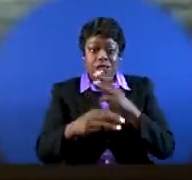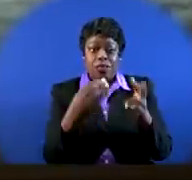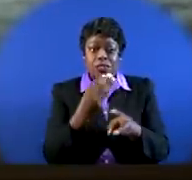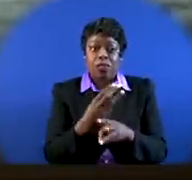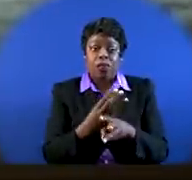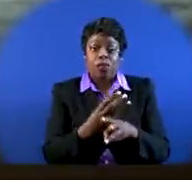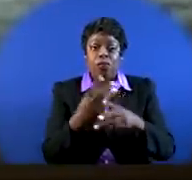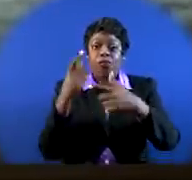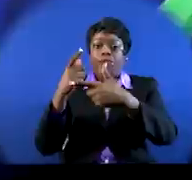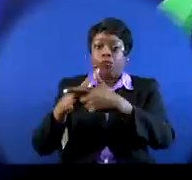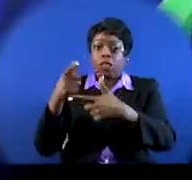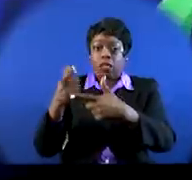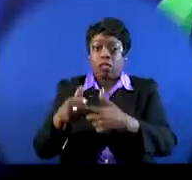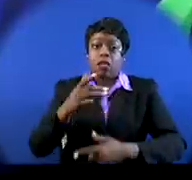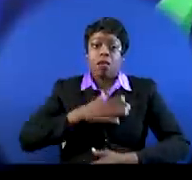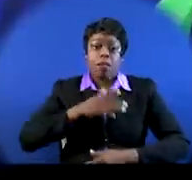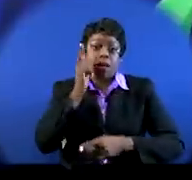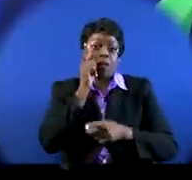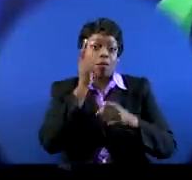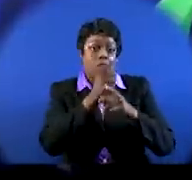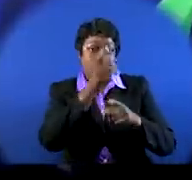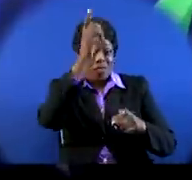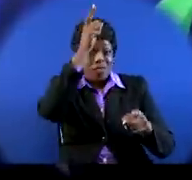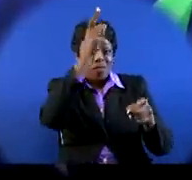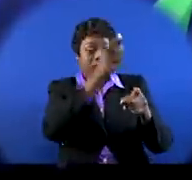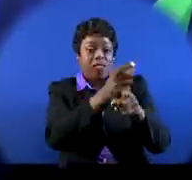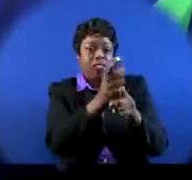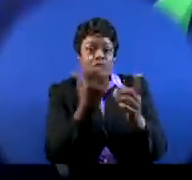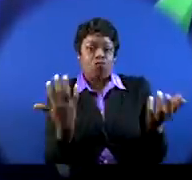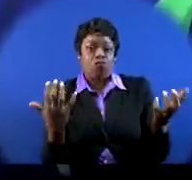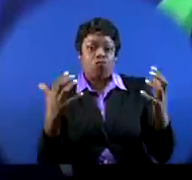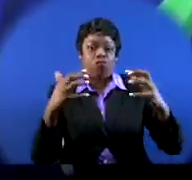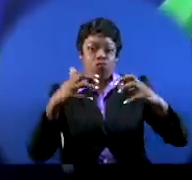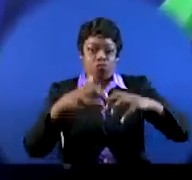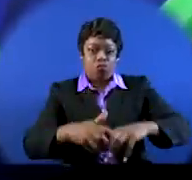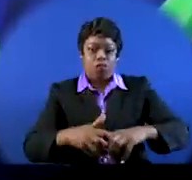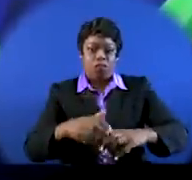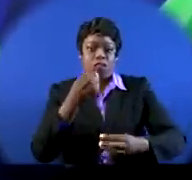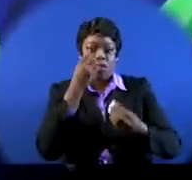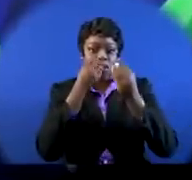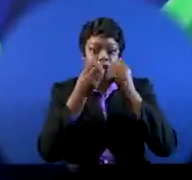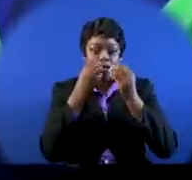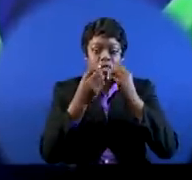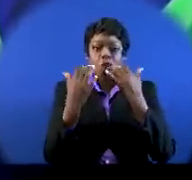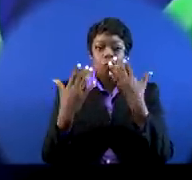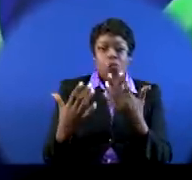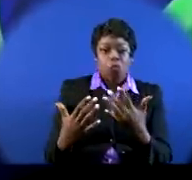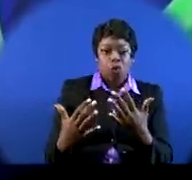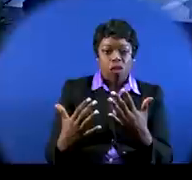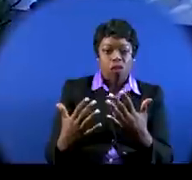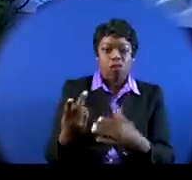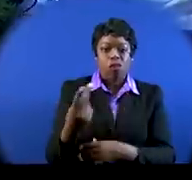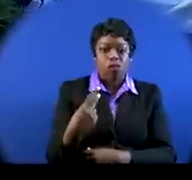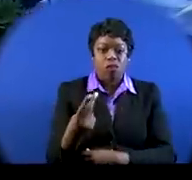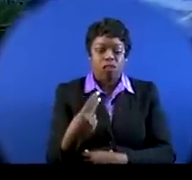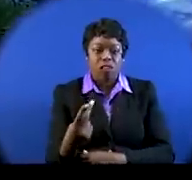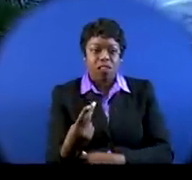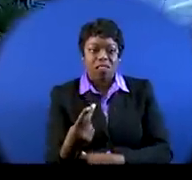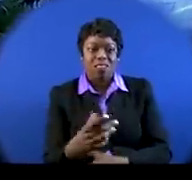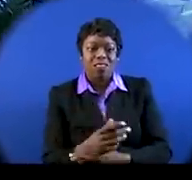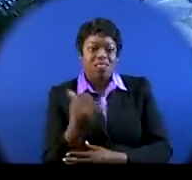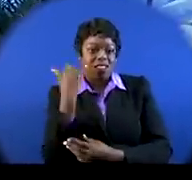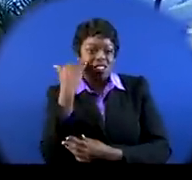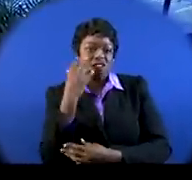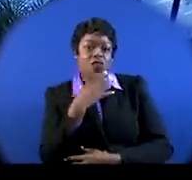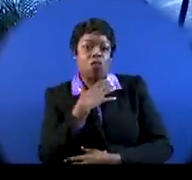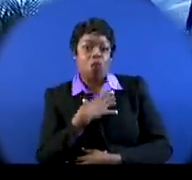So then, my brothers and sisters, when you come together to eat, wait for one another. If you